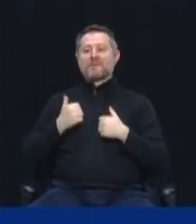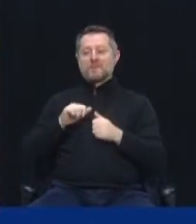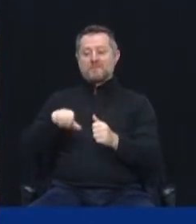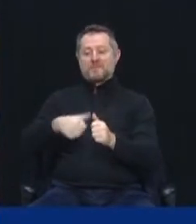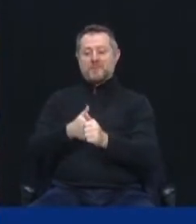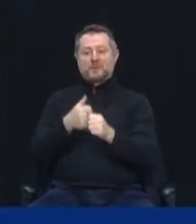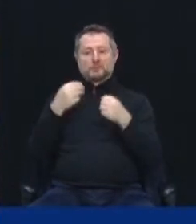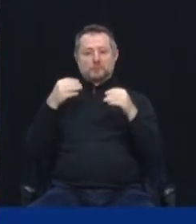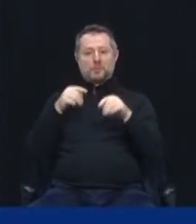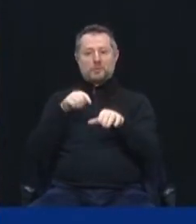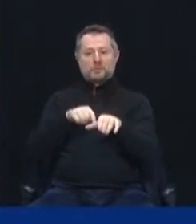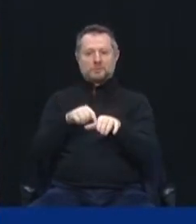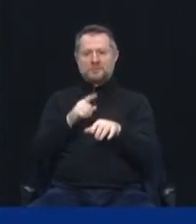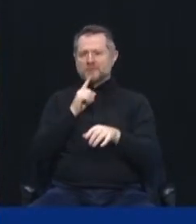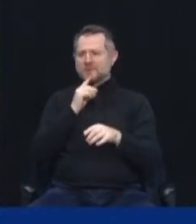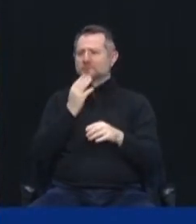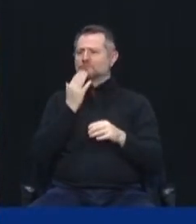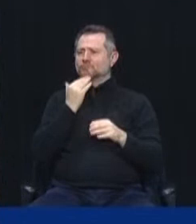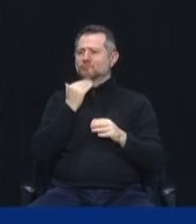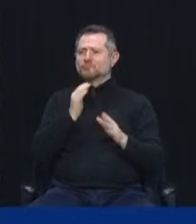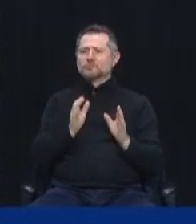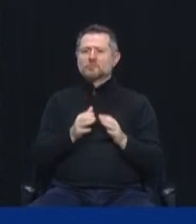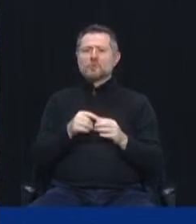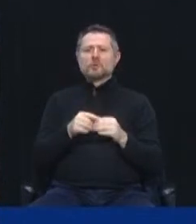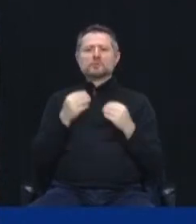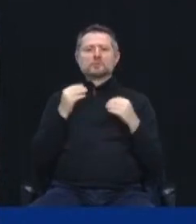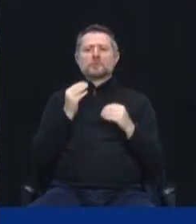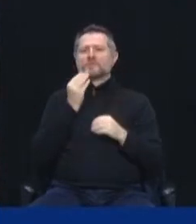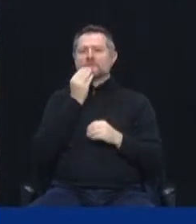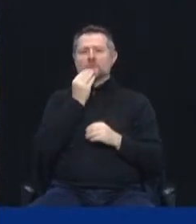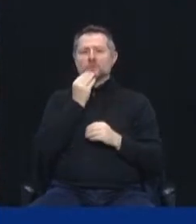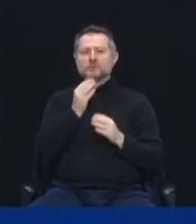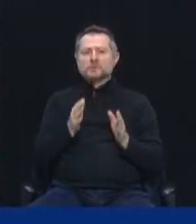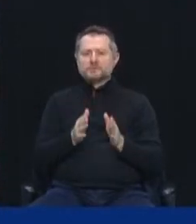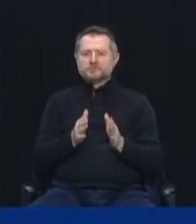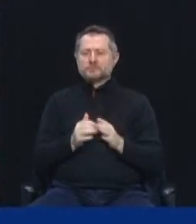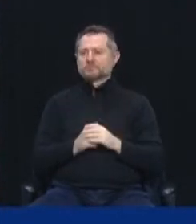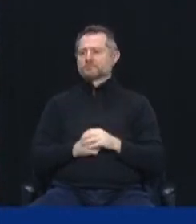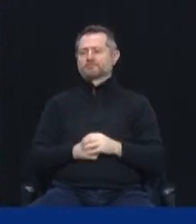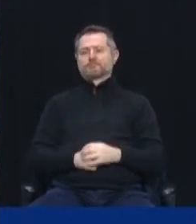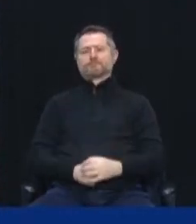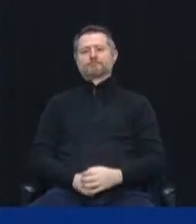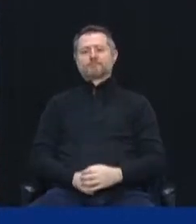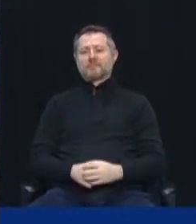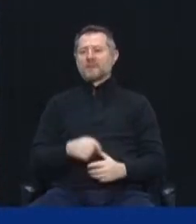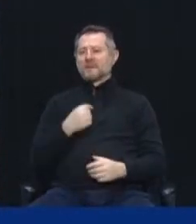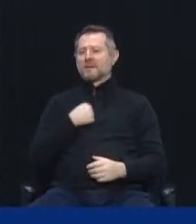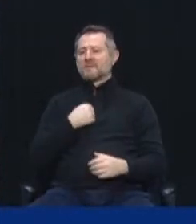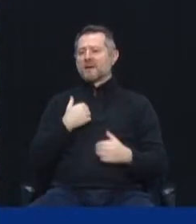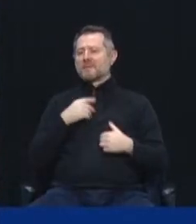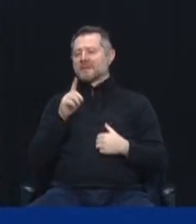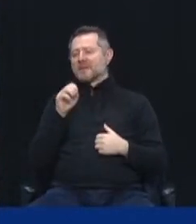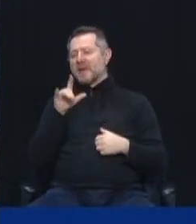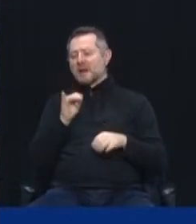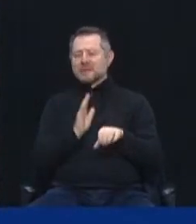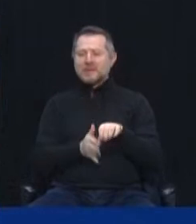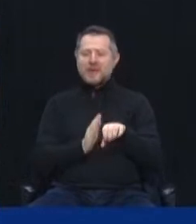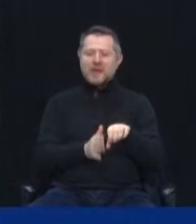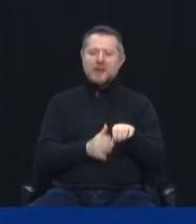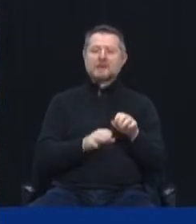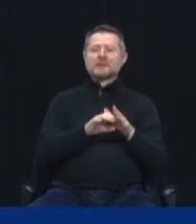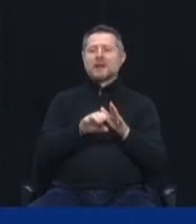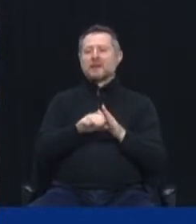And it was a small neighborhood grocery store slash delicatessen, but it wasn't fancy enough really to be